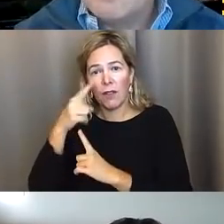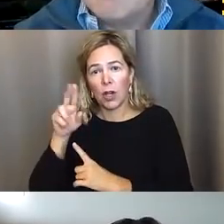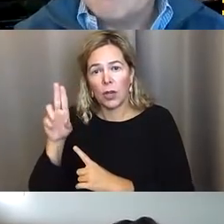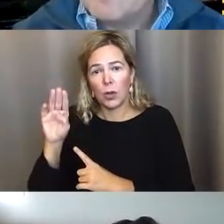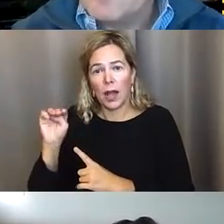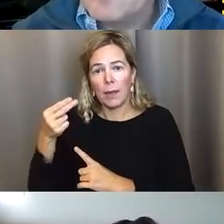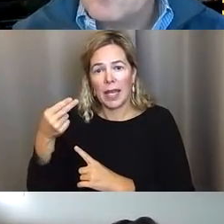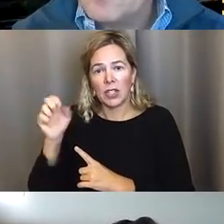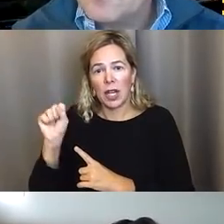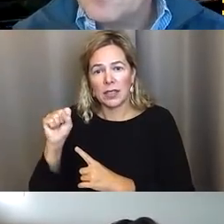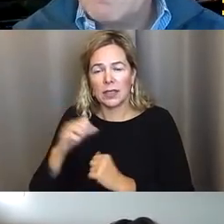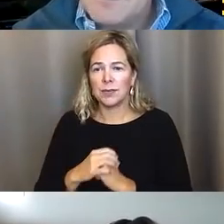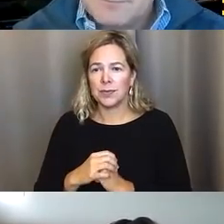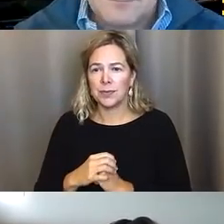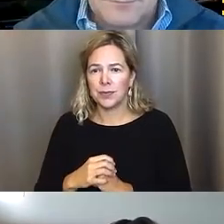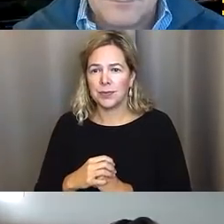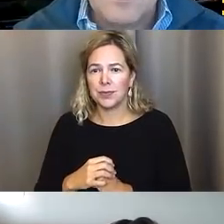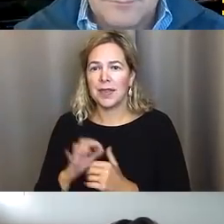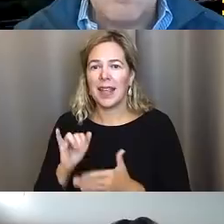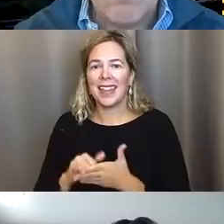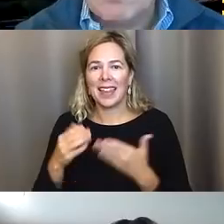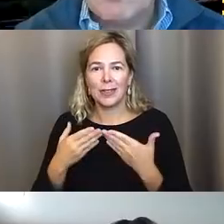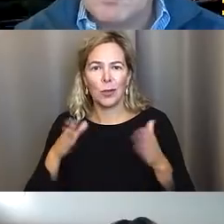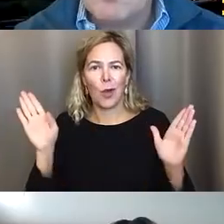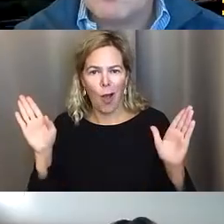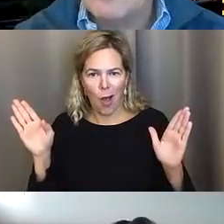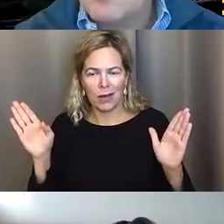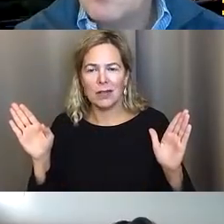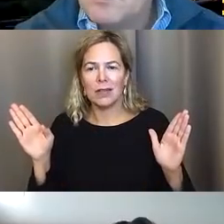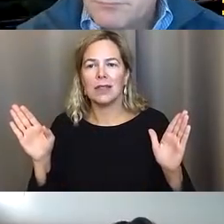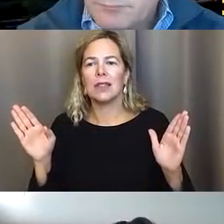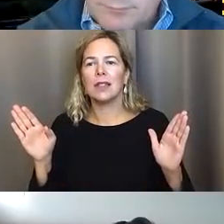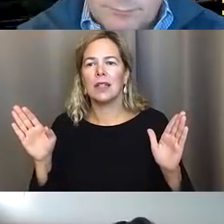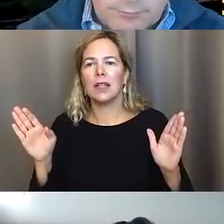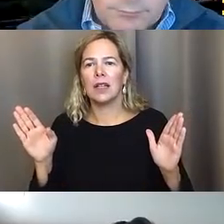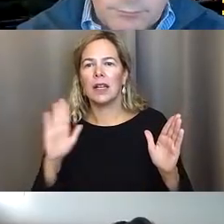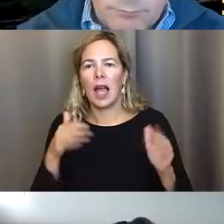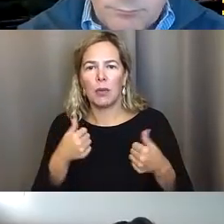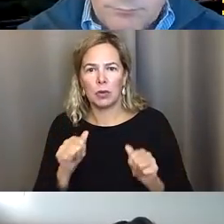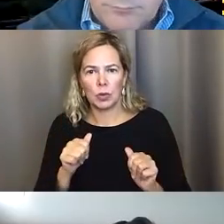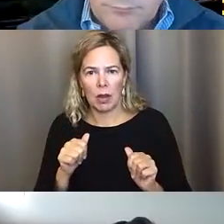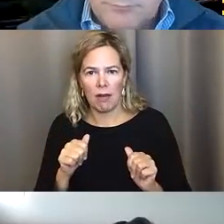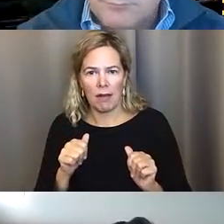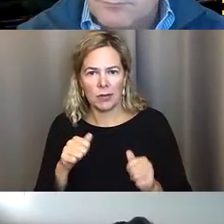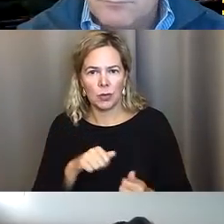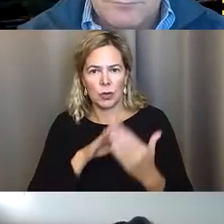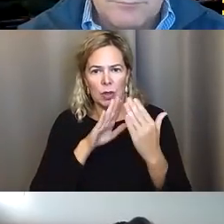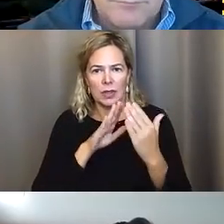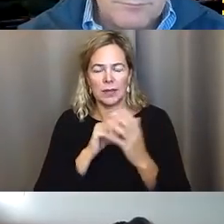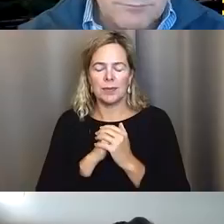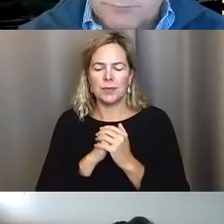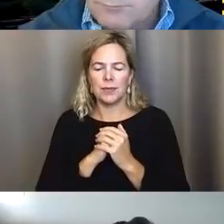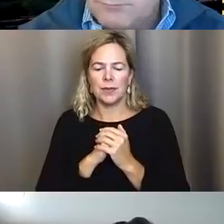So it's a broad question, so I'll try to address it. When we were going into